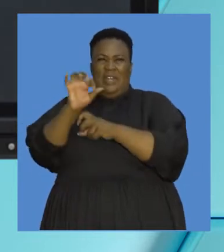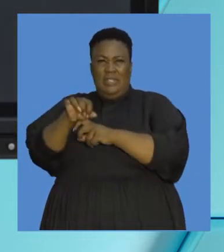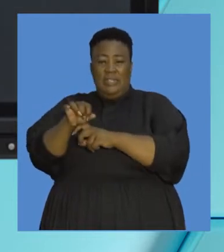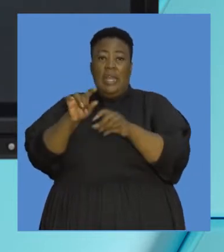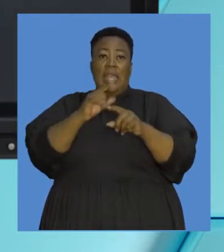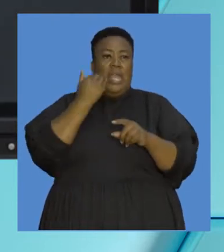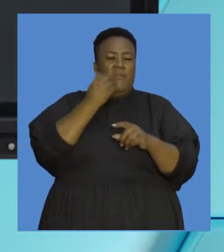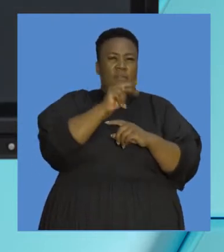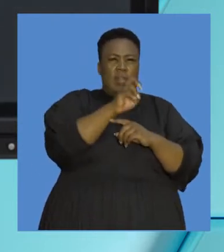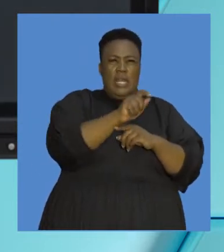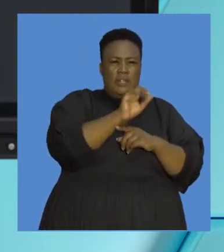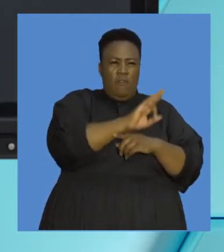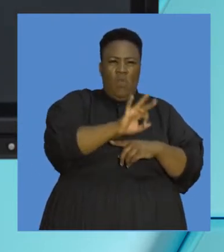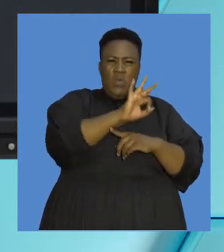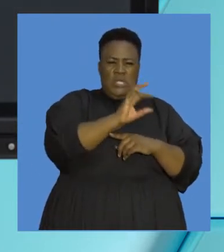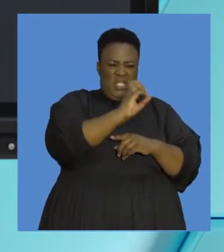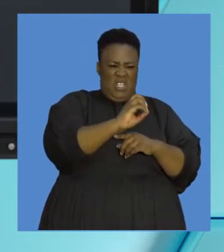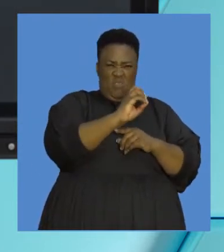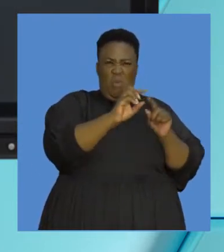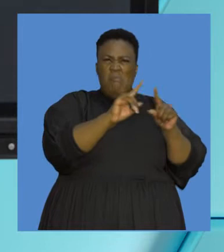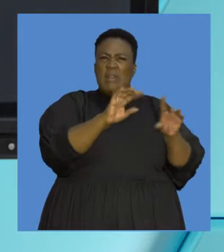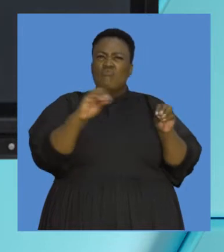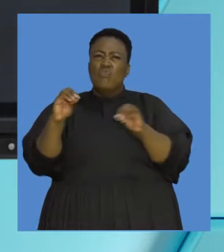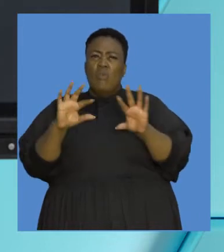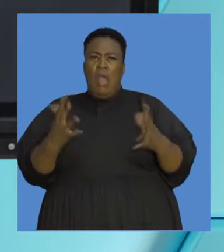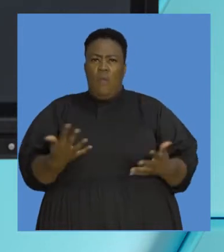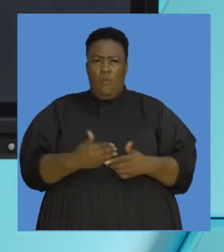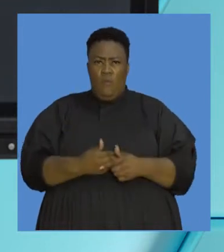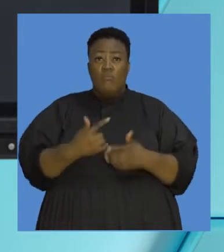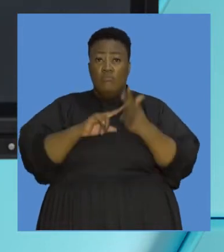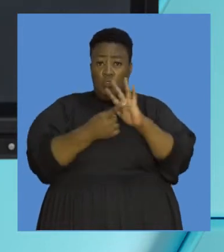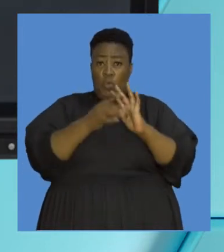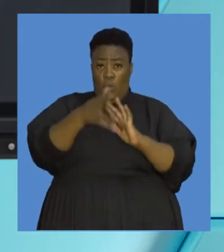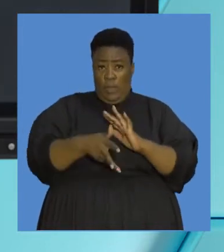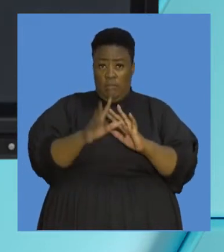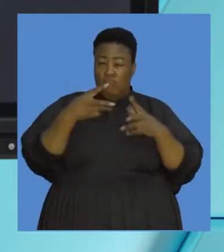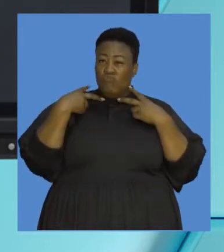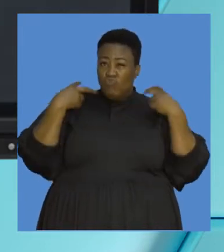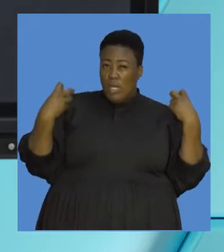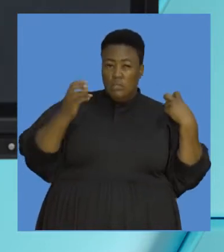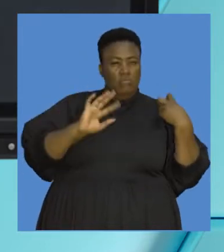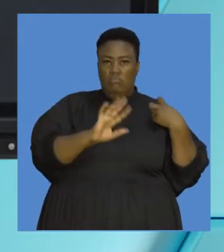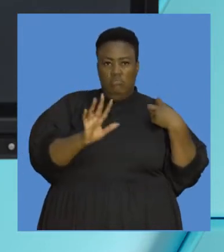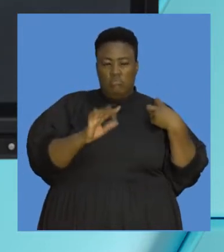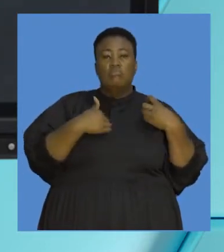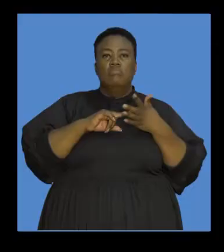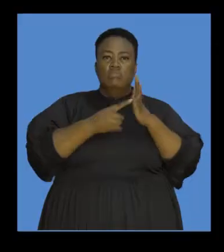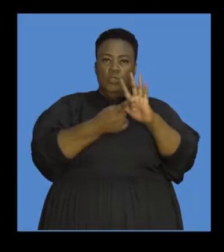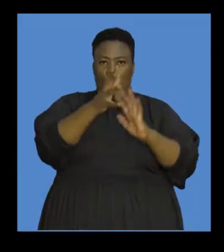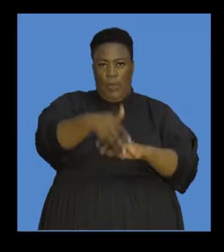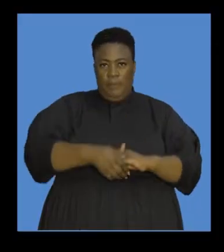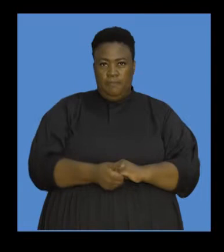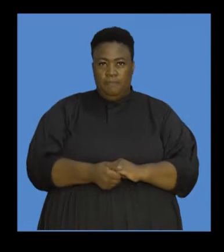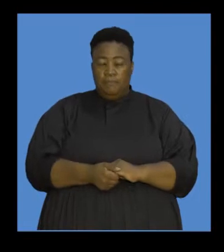is zero, how's it still moving? I'm going to show you. Okay, so don't stress about that. I really am going to show you.